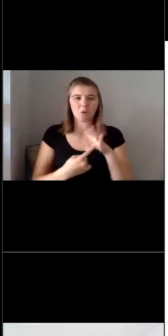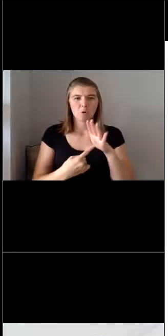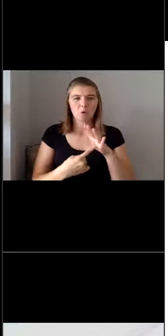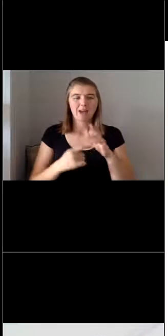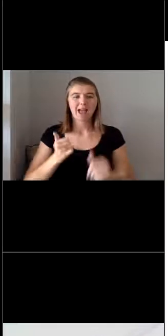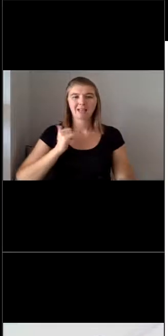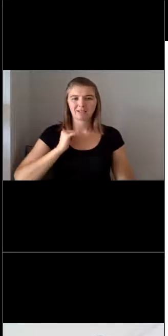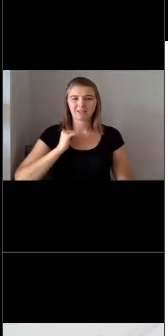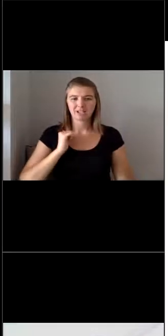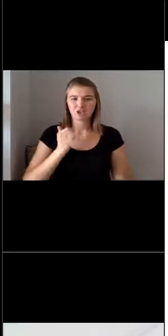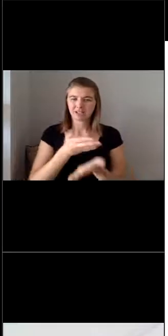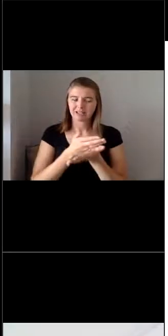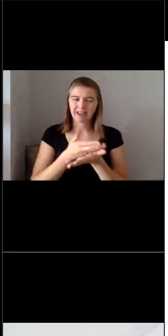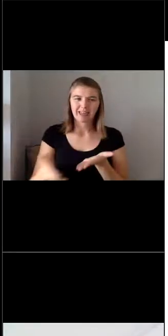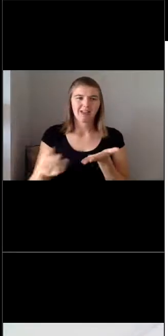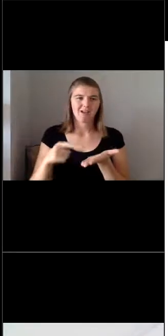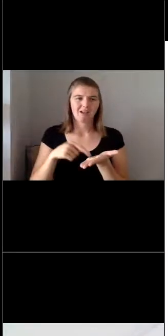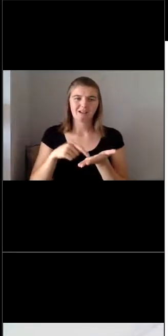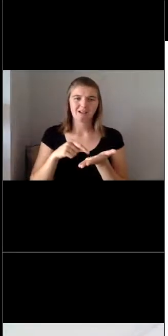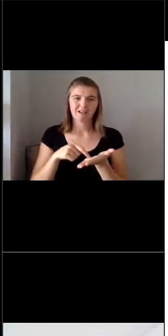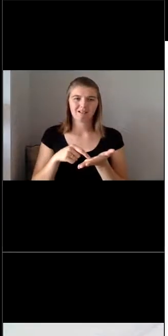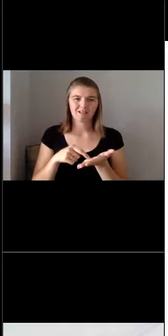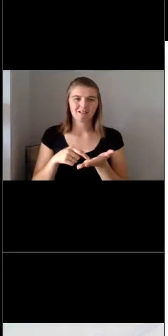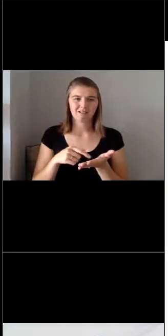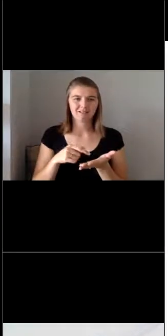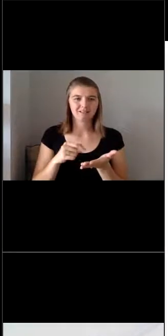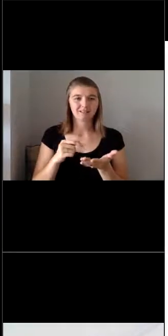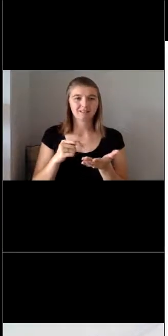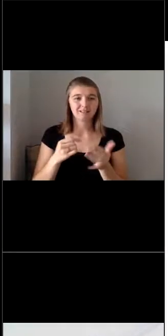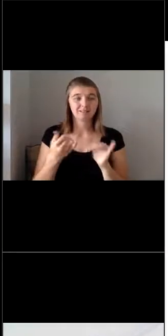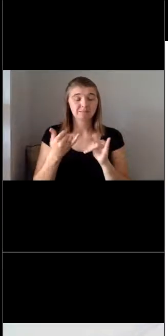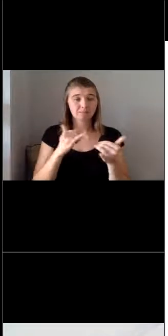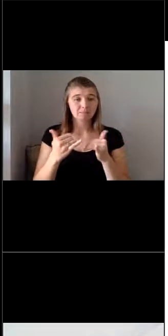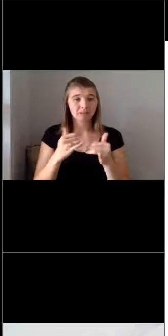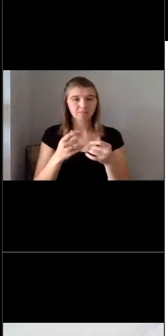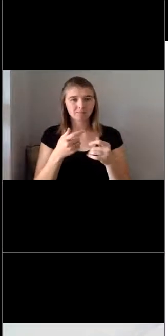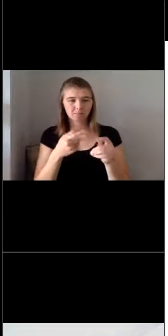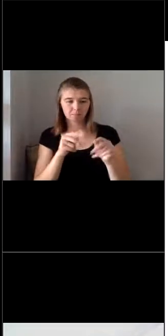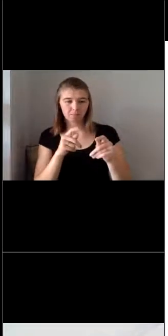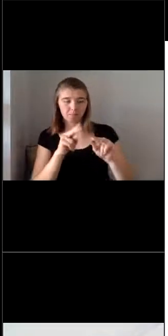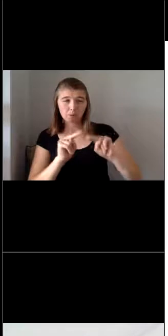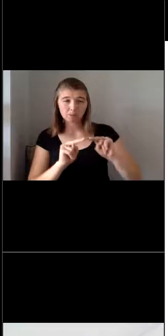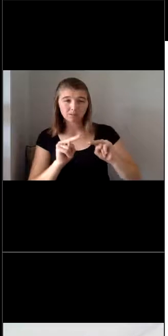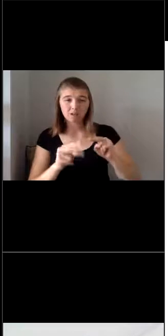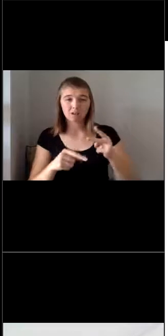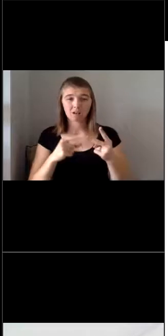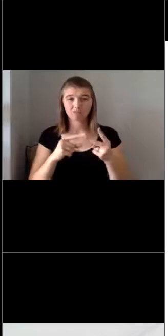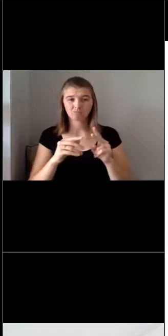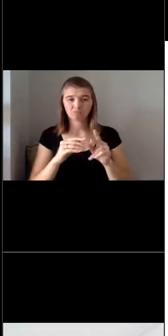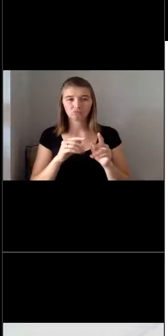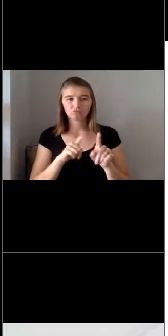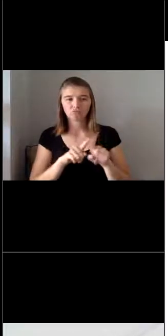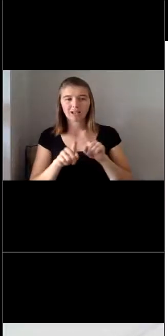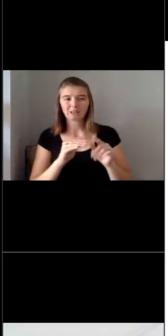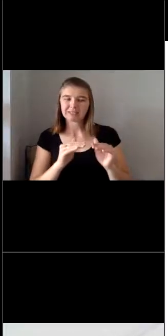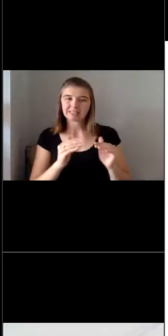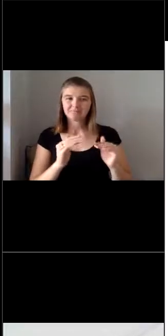and speak-up channels. And for me, there's a subtlety here as well in how we communicate, the words that we